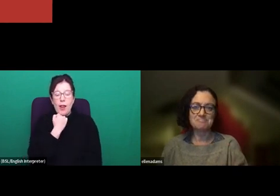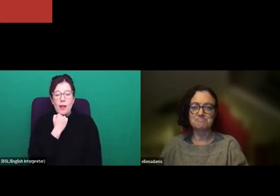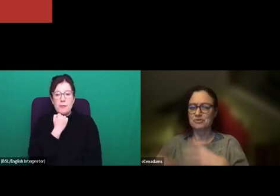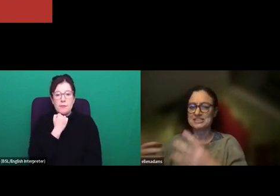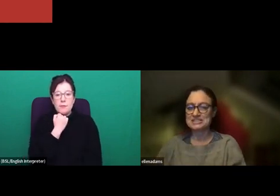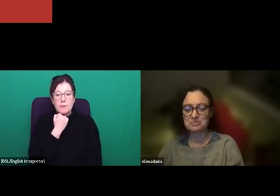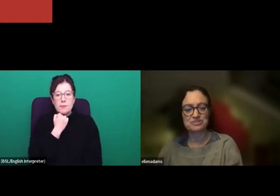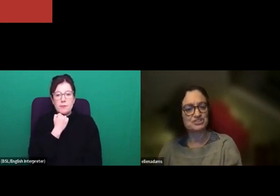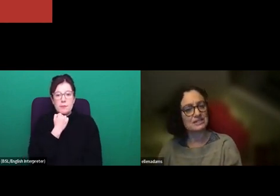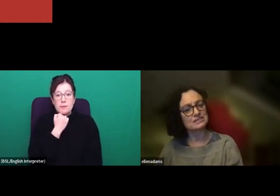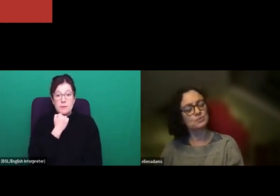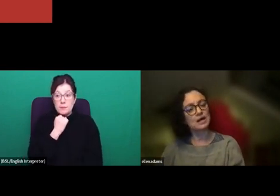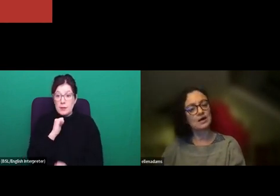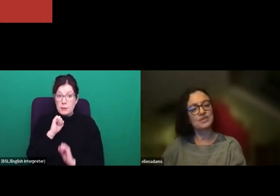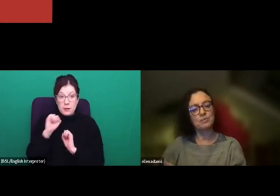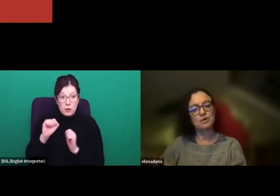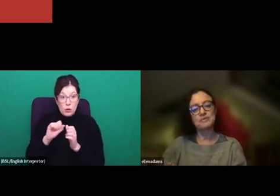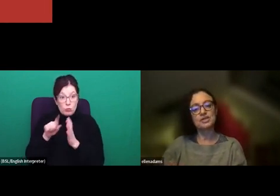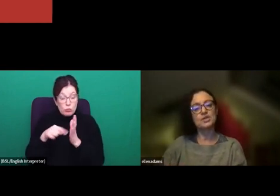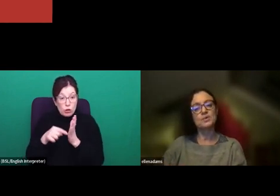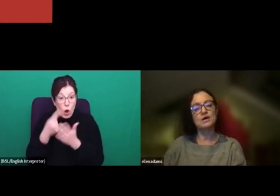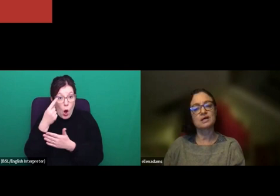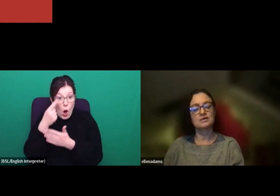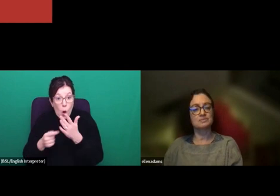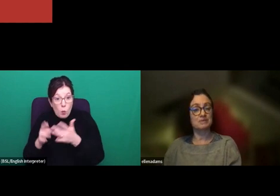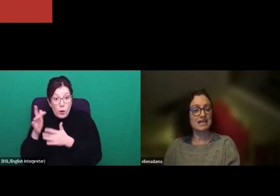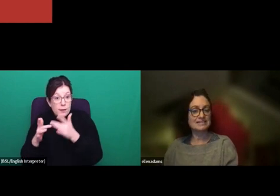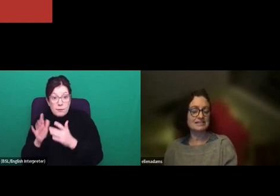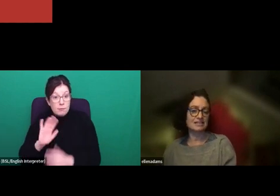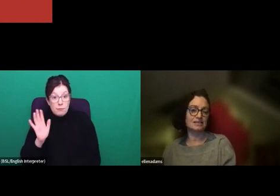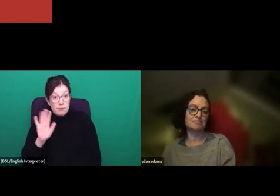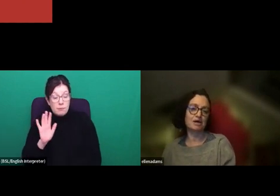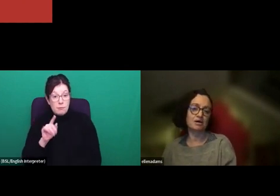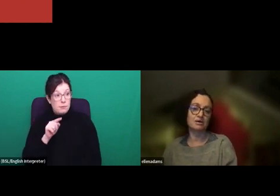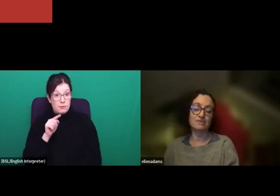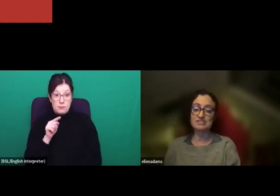an embodied project as well. There will be QR codes